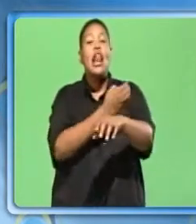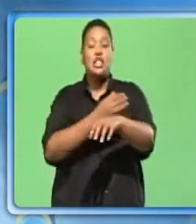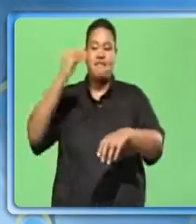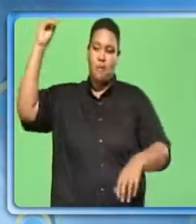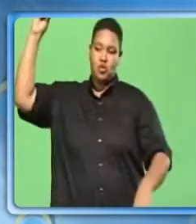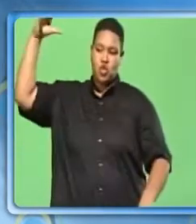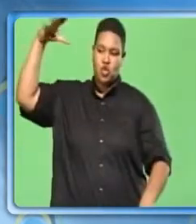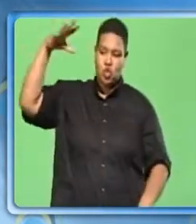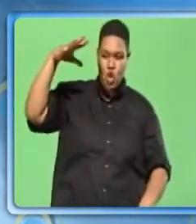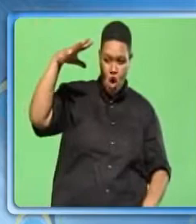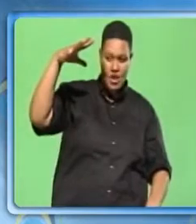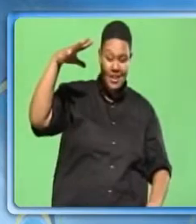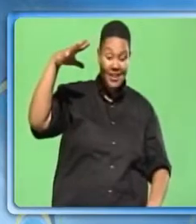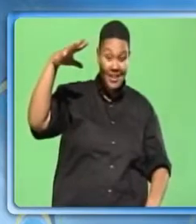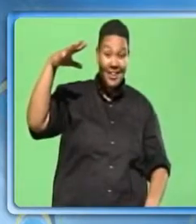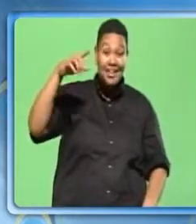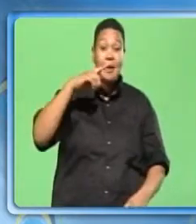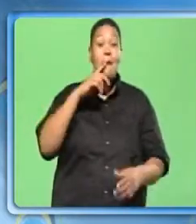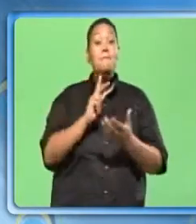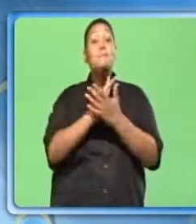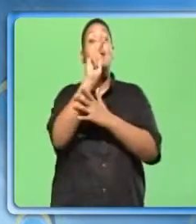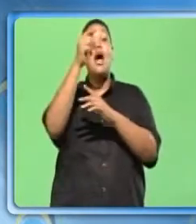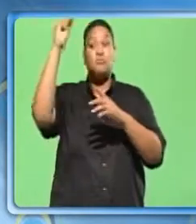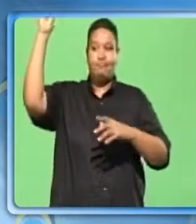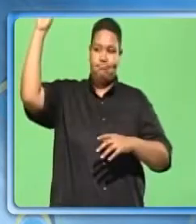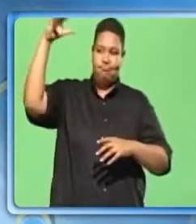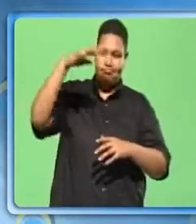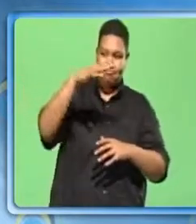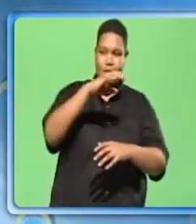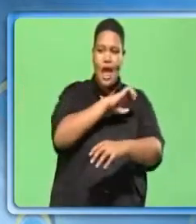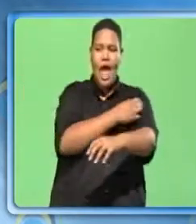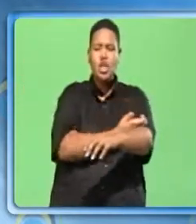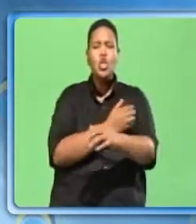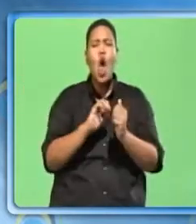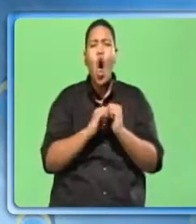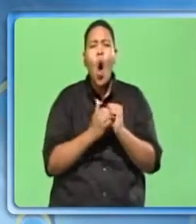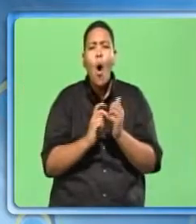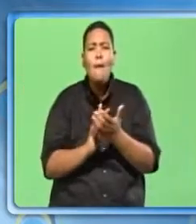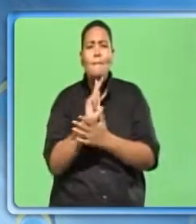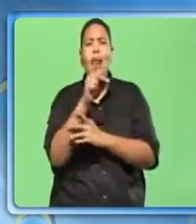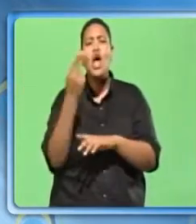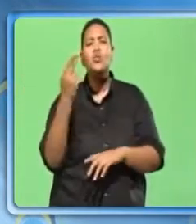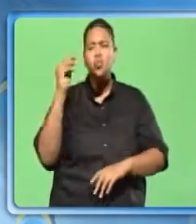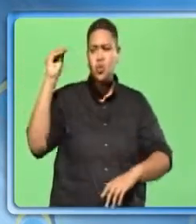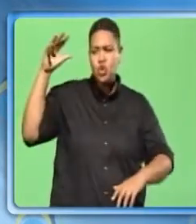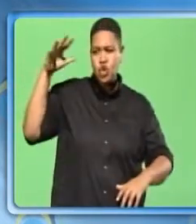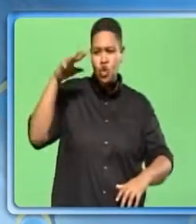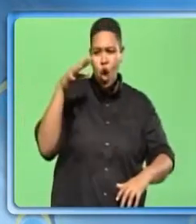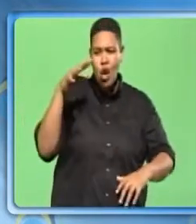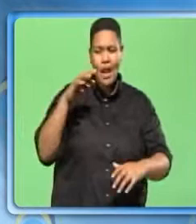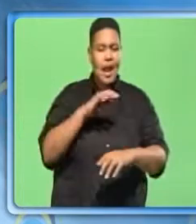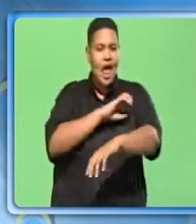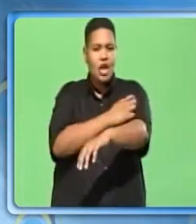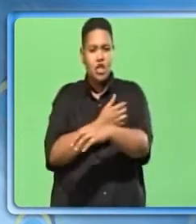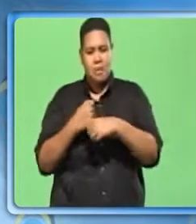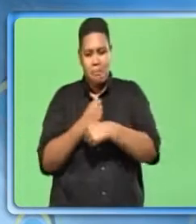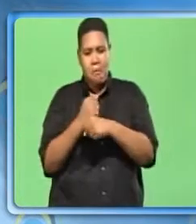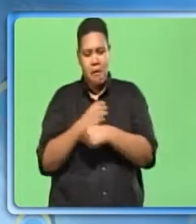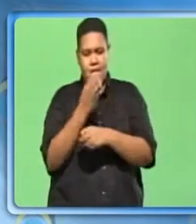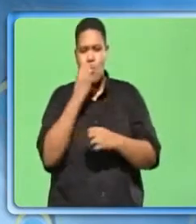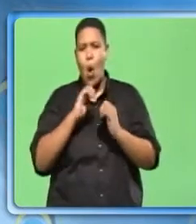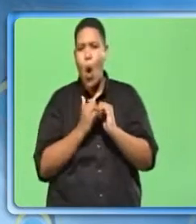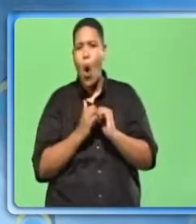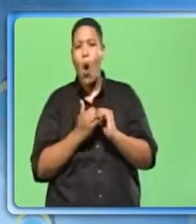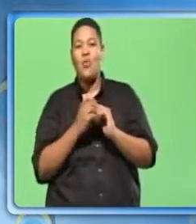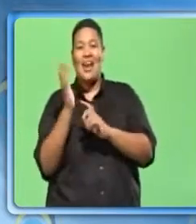sunlight. Plants get their energy from sunlight. How do plants use this sunlight energy to make food?